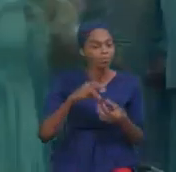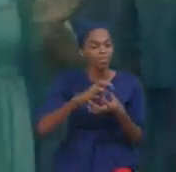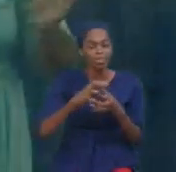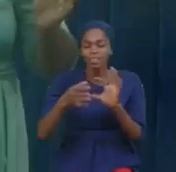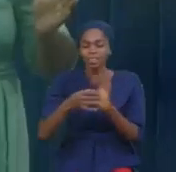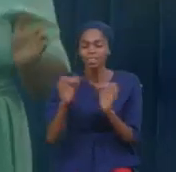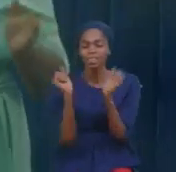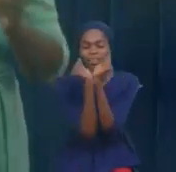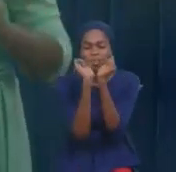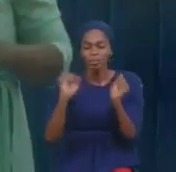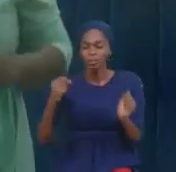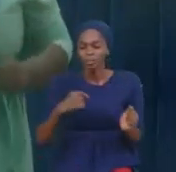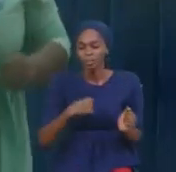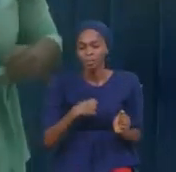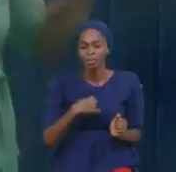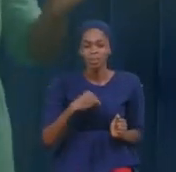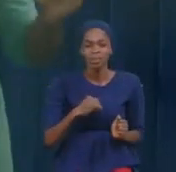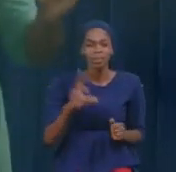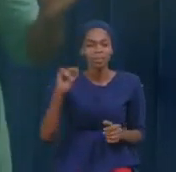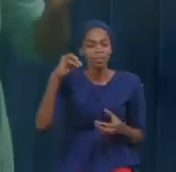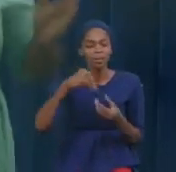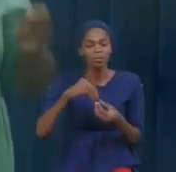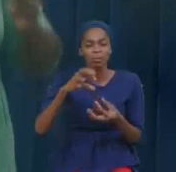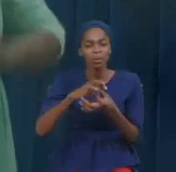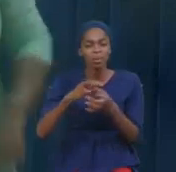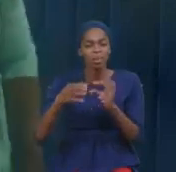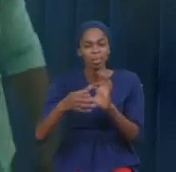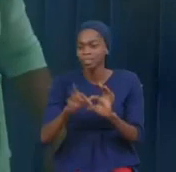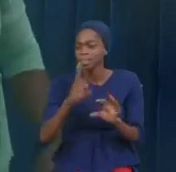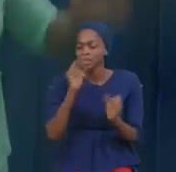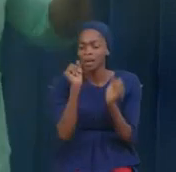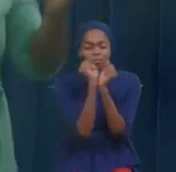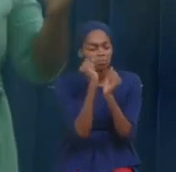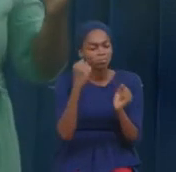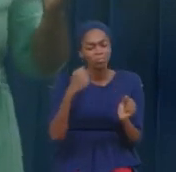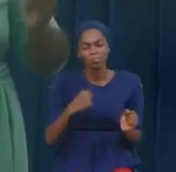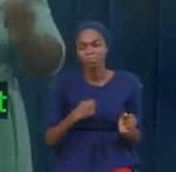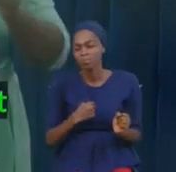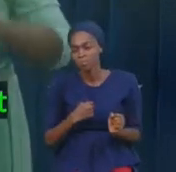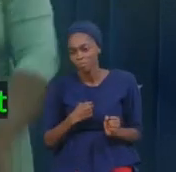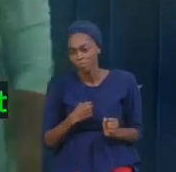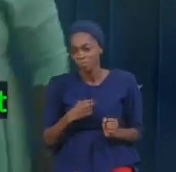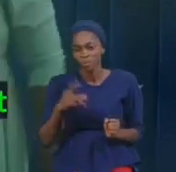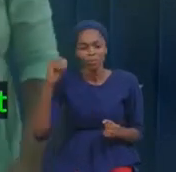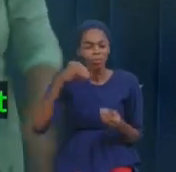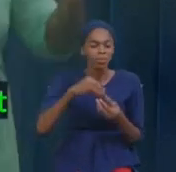Sing no more chains now. Sing from your heart. I cannot hear you say no more chains.